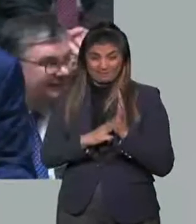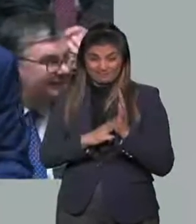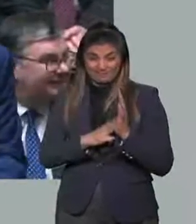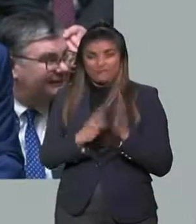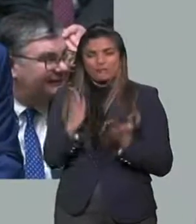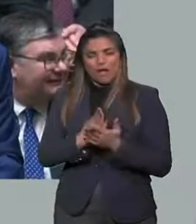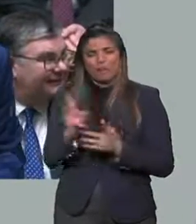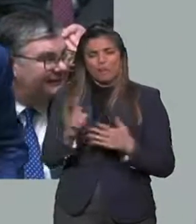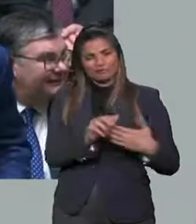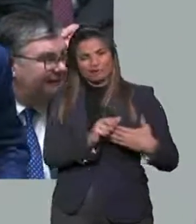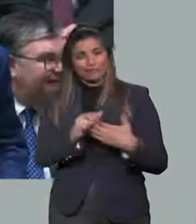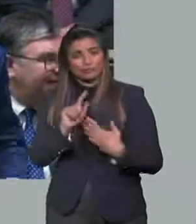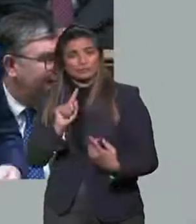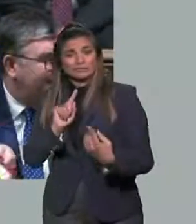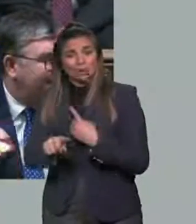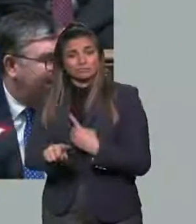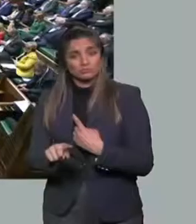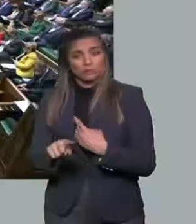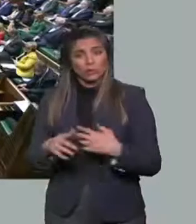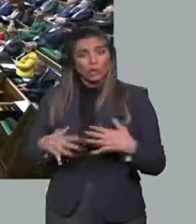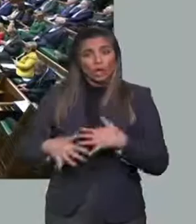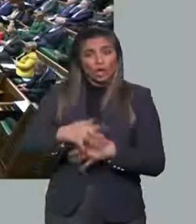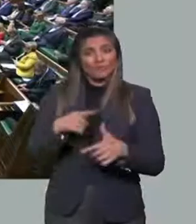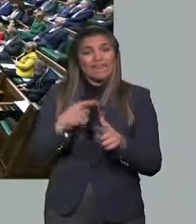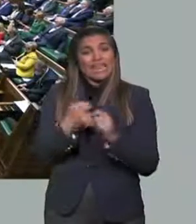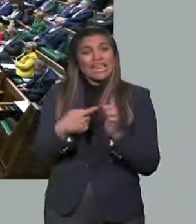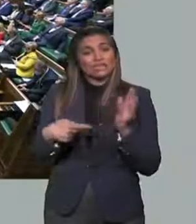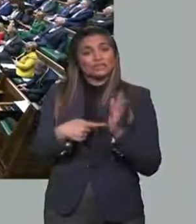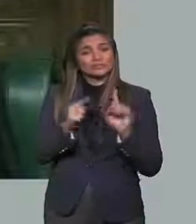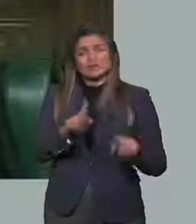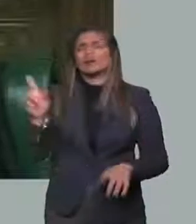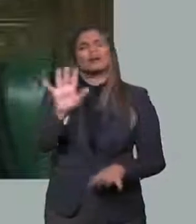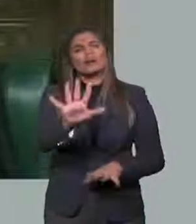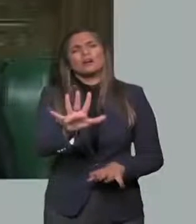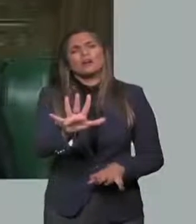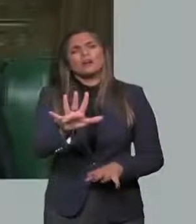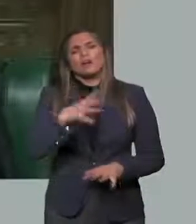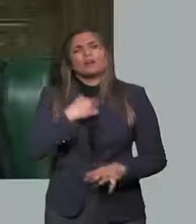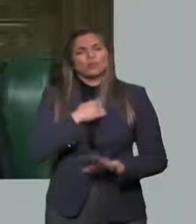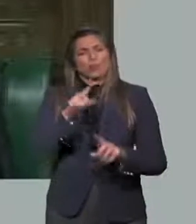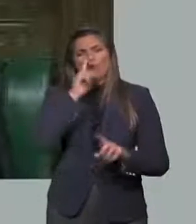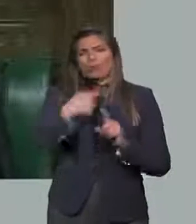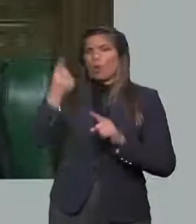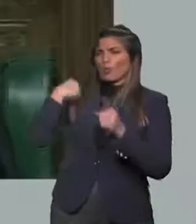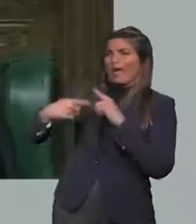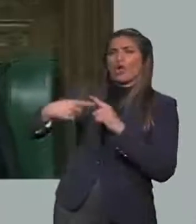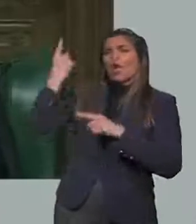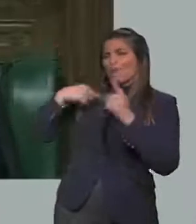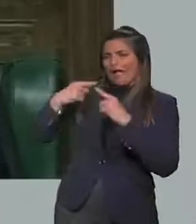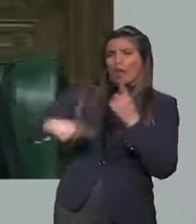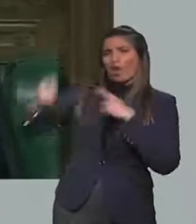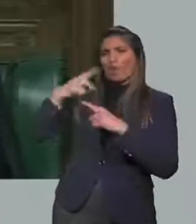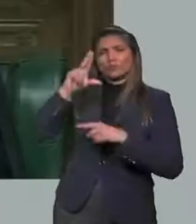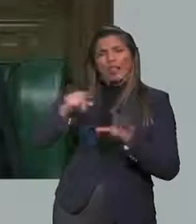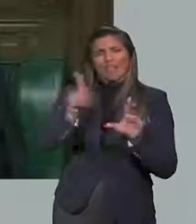to the nerve agent attack. Hold on. I hate to say it, you can't keep going back for 12 years as a defensive mechanism. What we